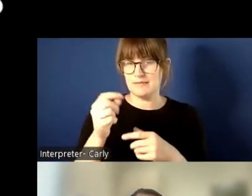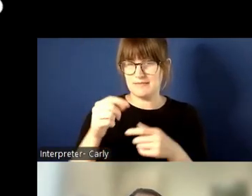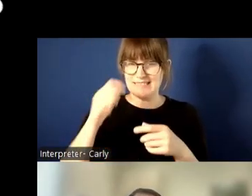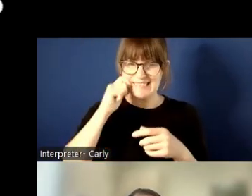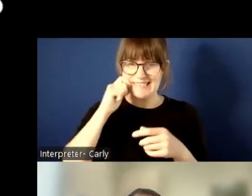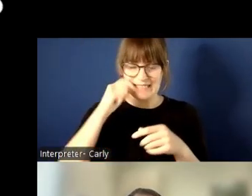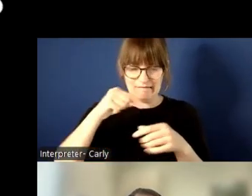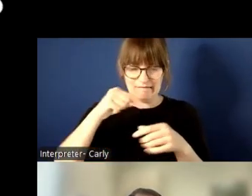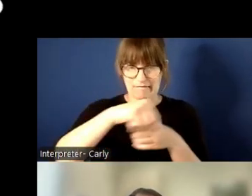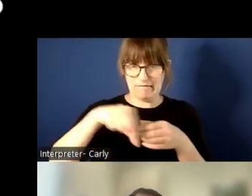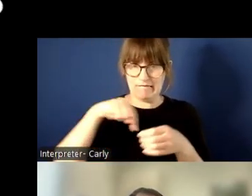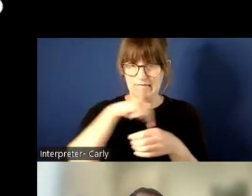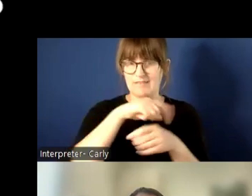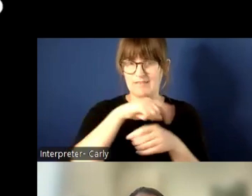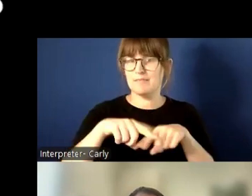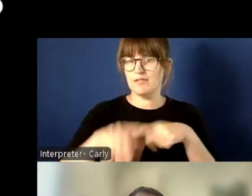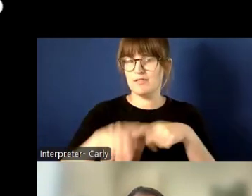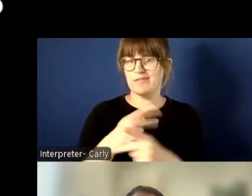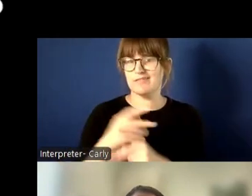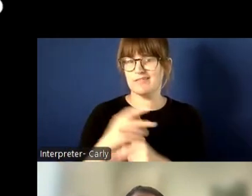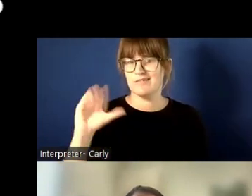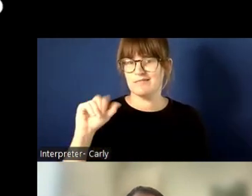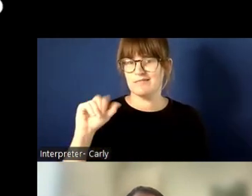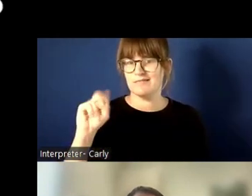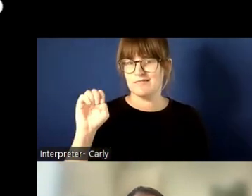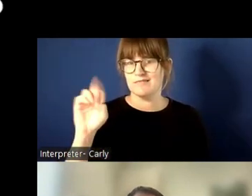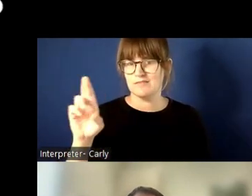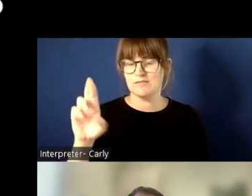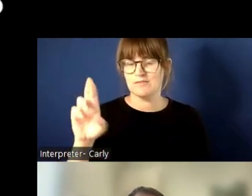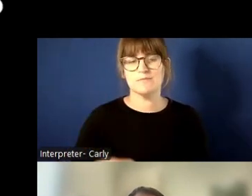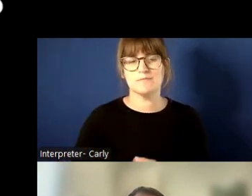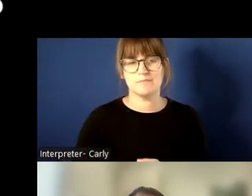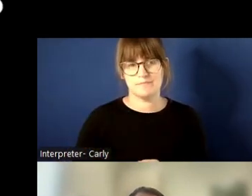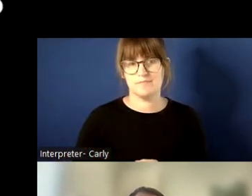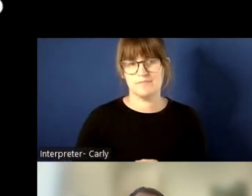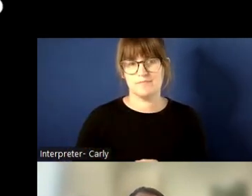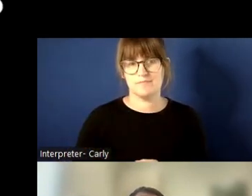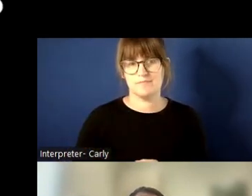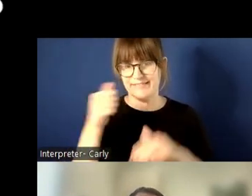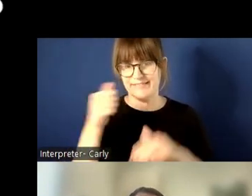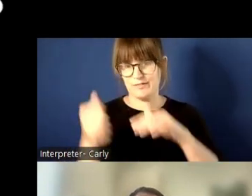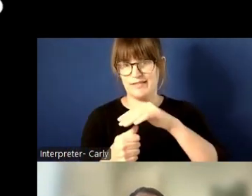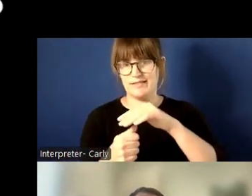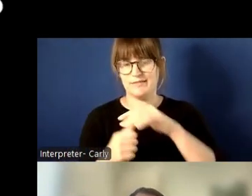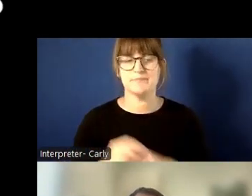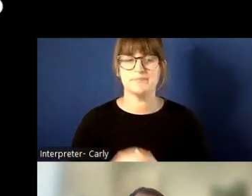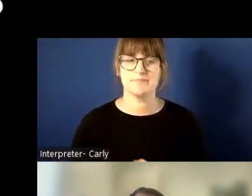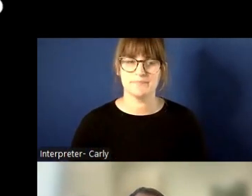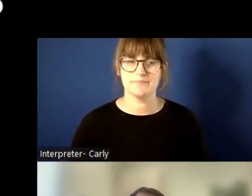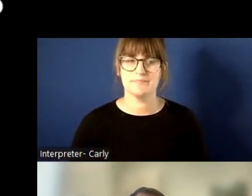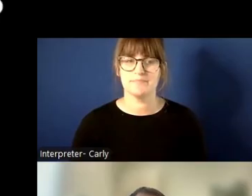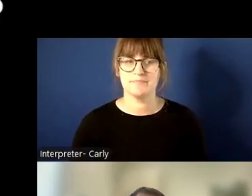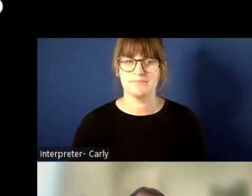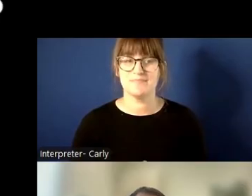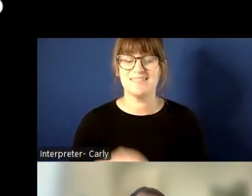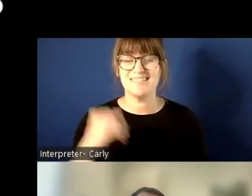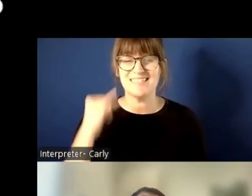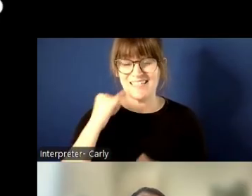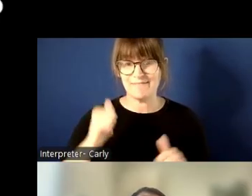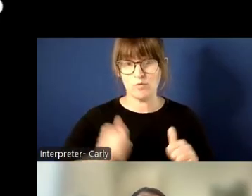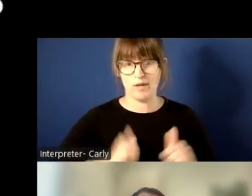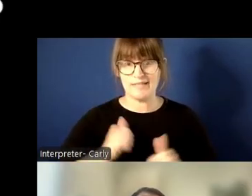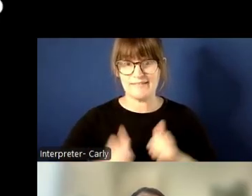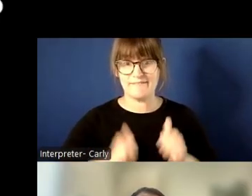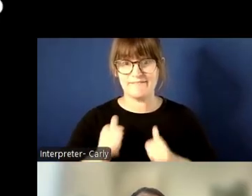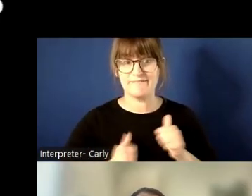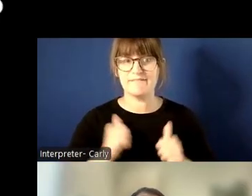depending on the type of skin cancer and the subtype of the skin cancer that it is. If you have a more aggressive type of skin cancer, when